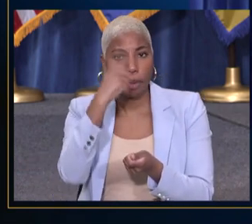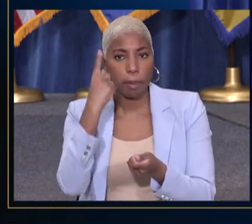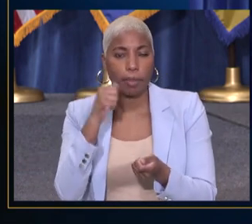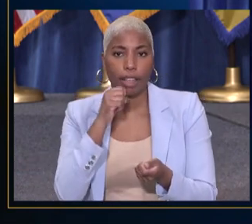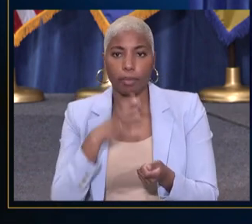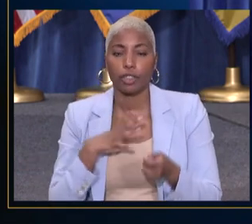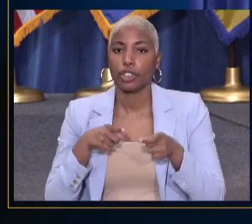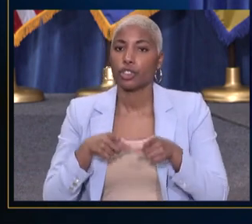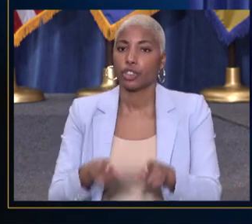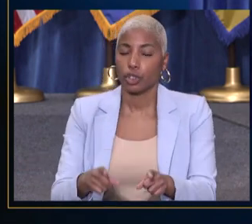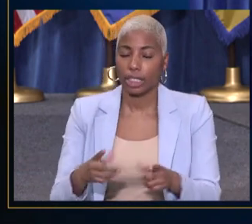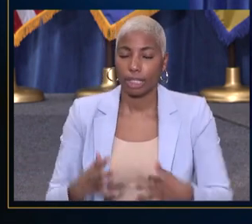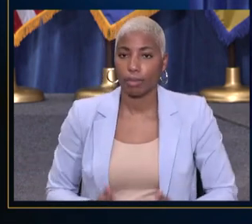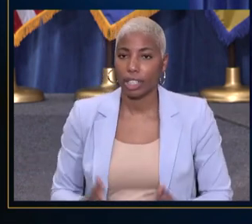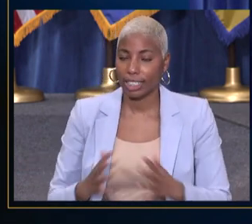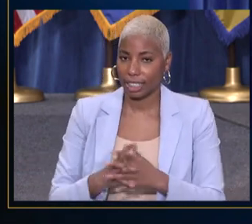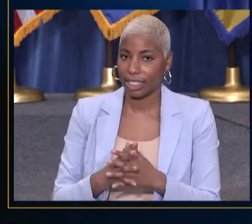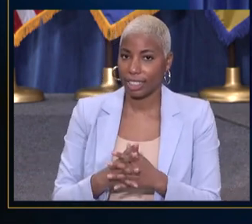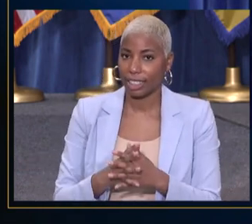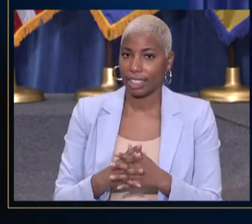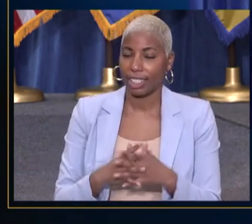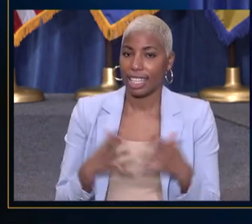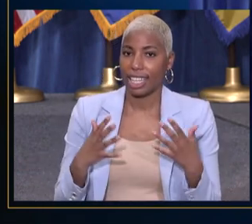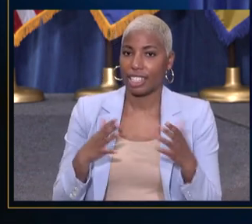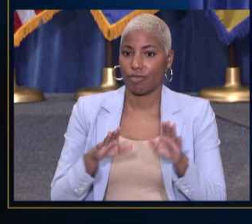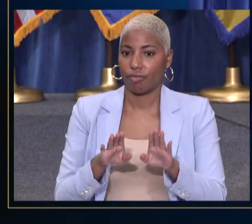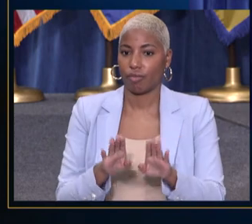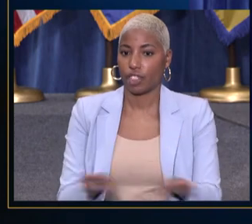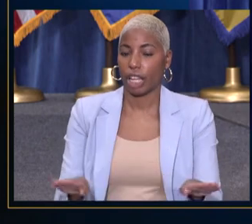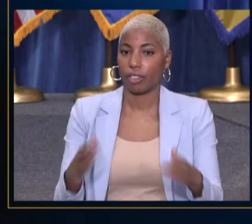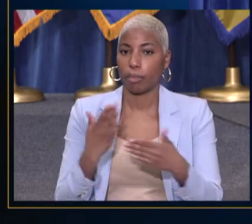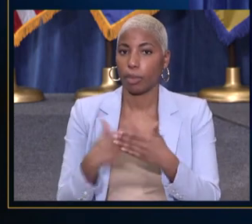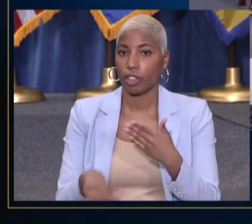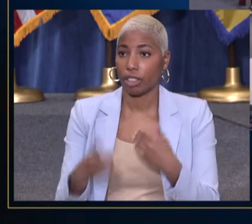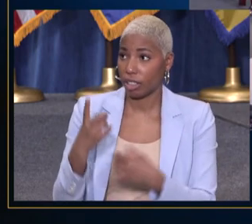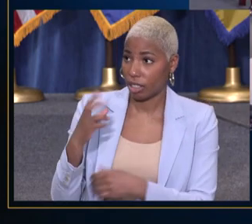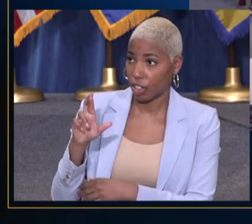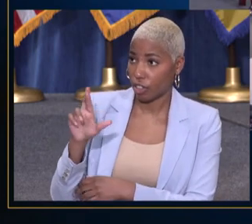during pregnancy and childbirth? Dr. Rachel?